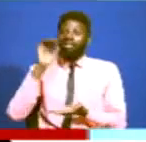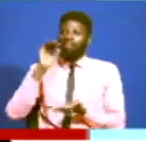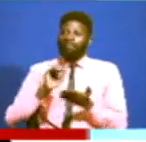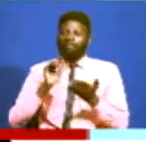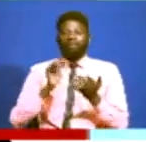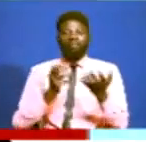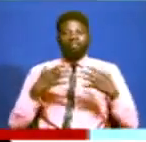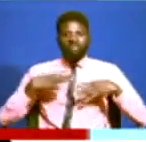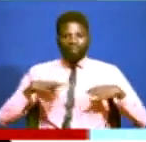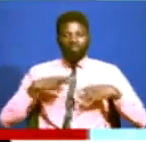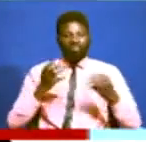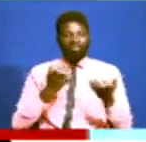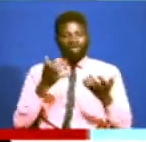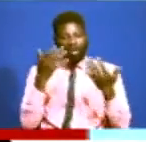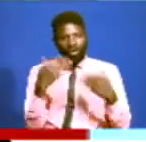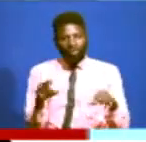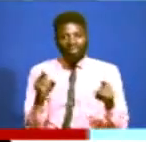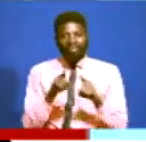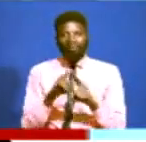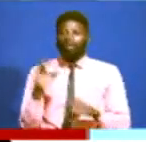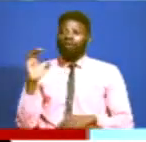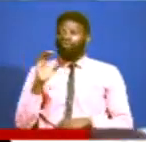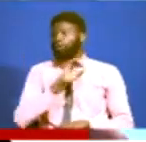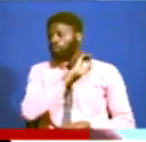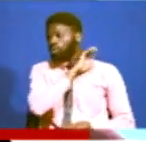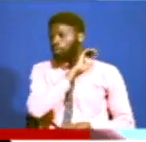reduced customers' complaints.